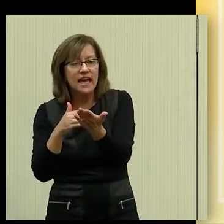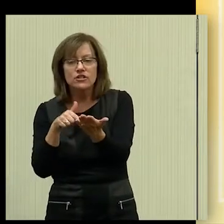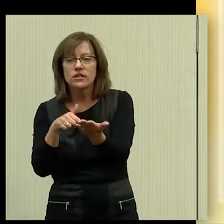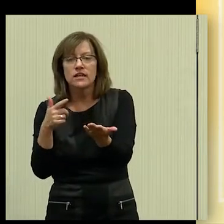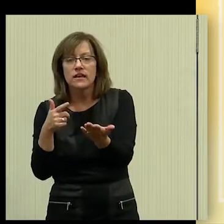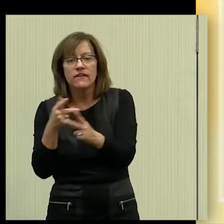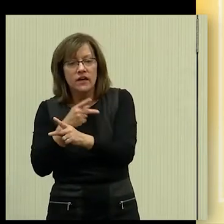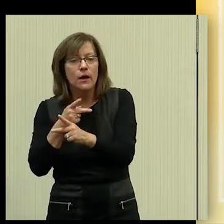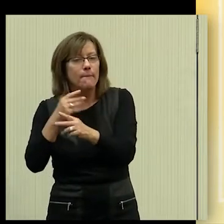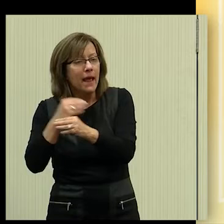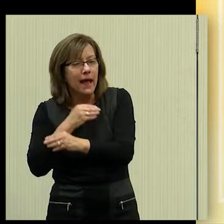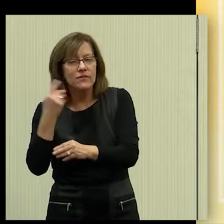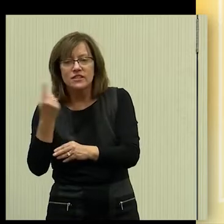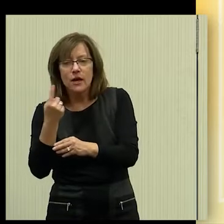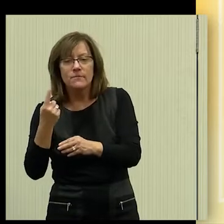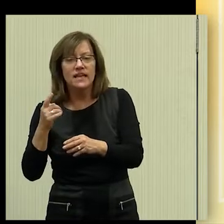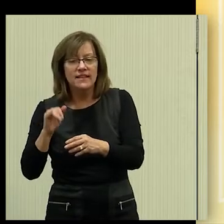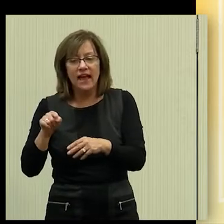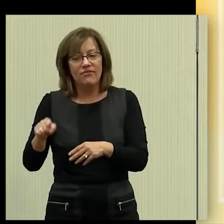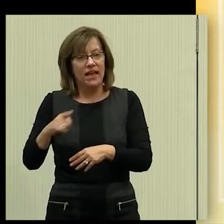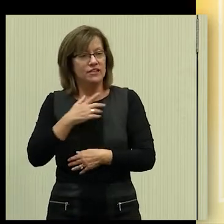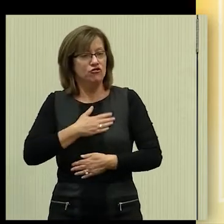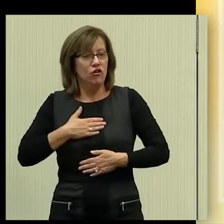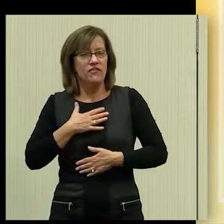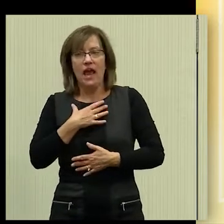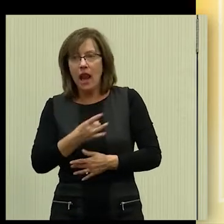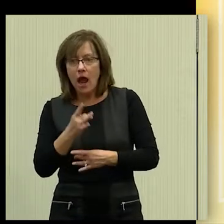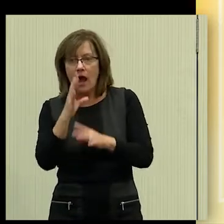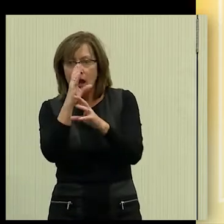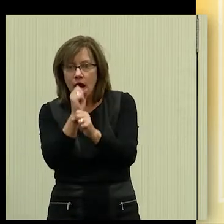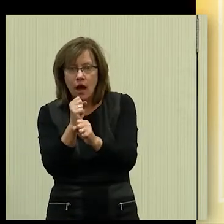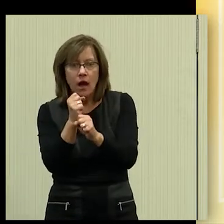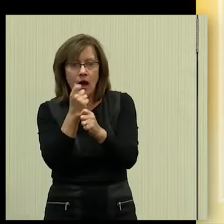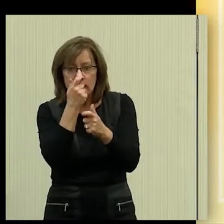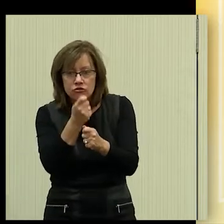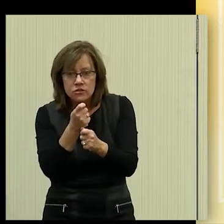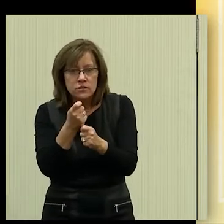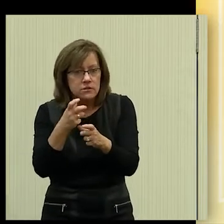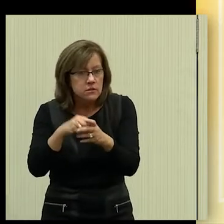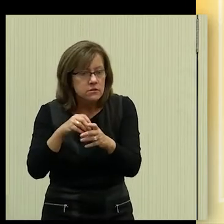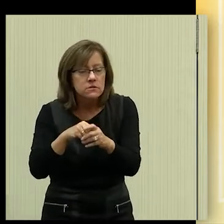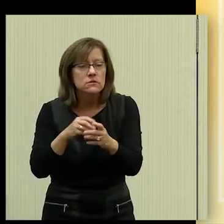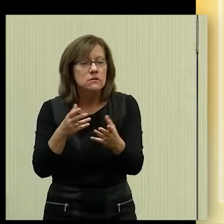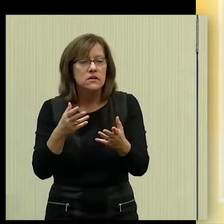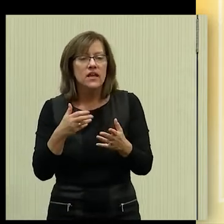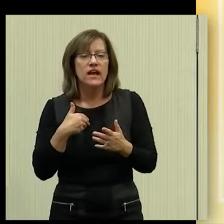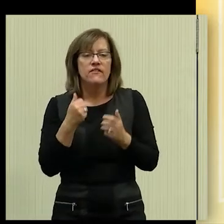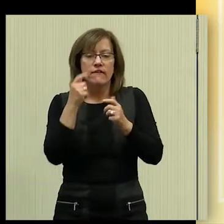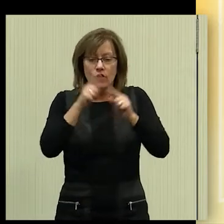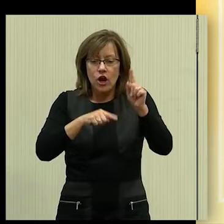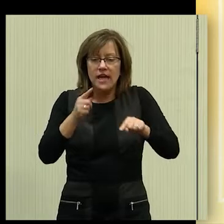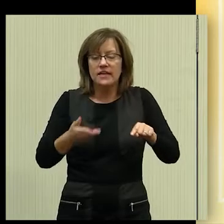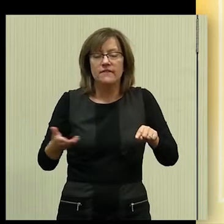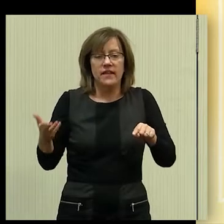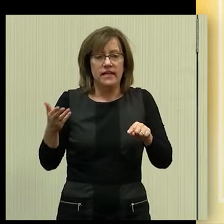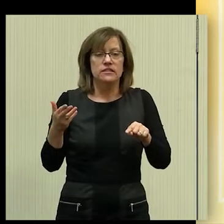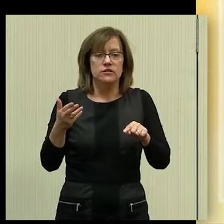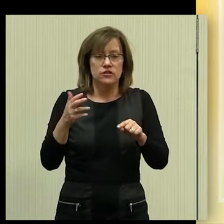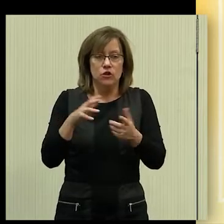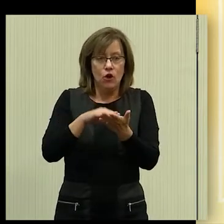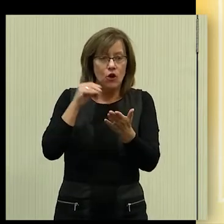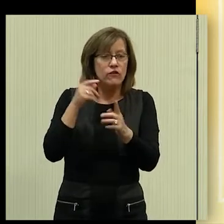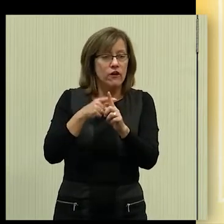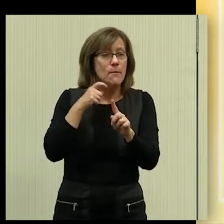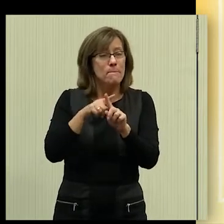math around something the child likes. That they're engaging and interesting, that they have a variety of materials. But when we're working on